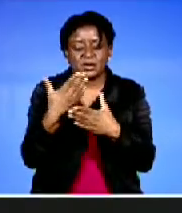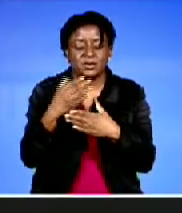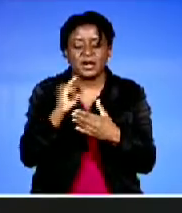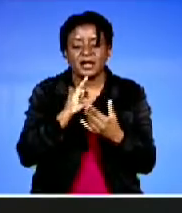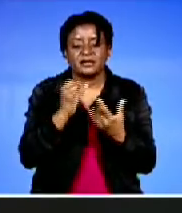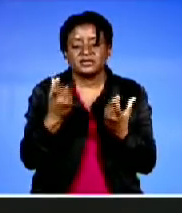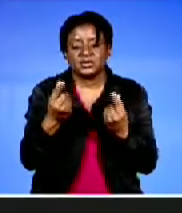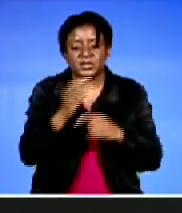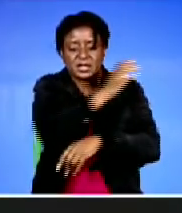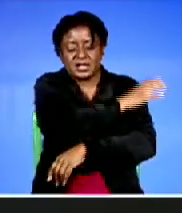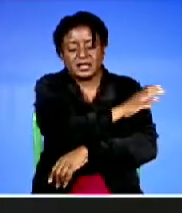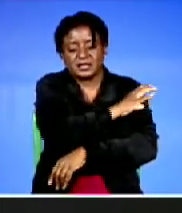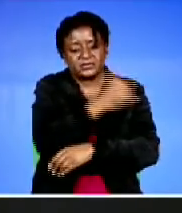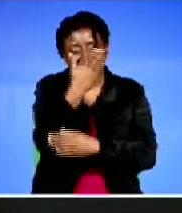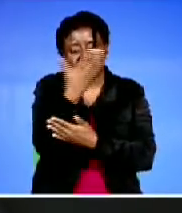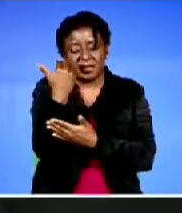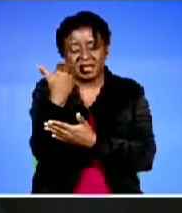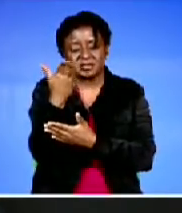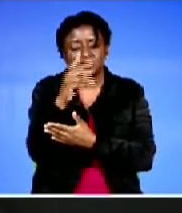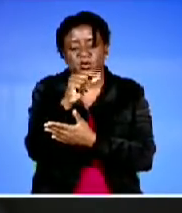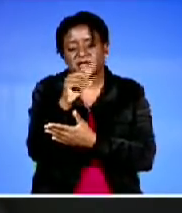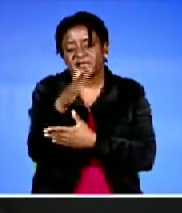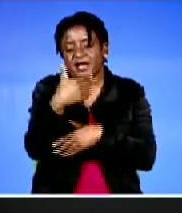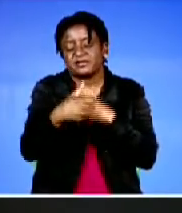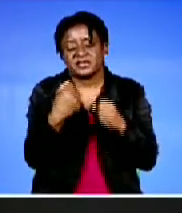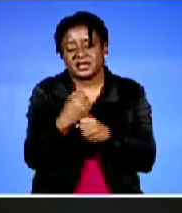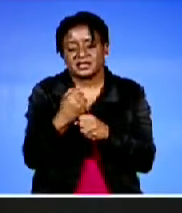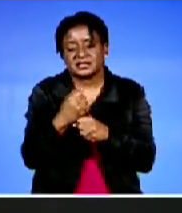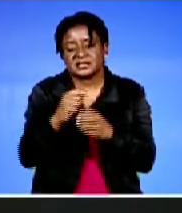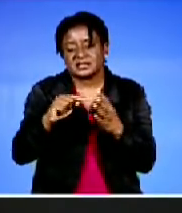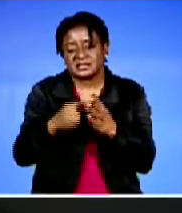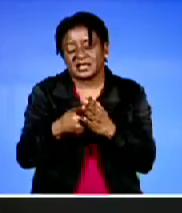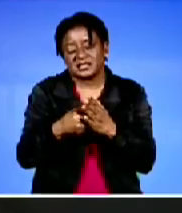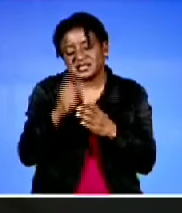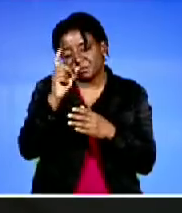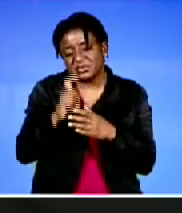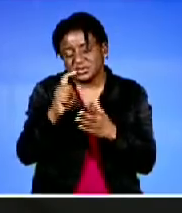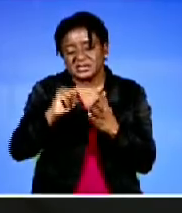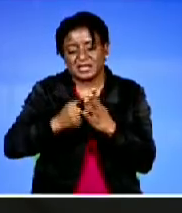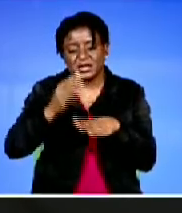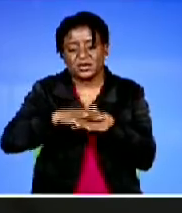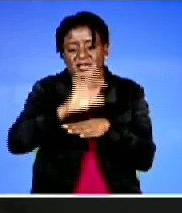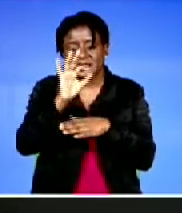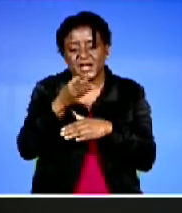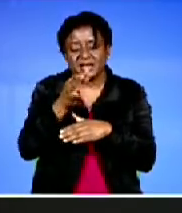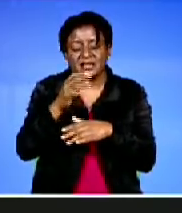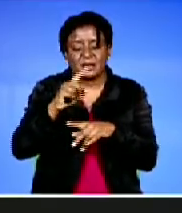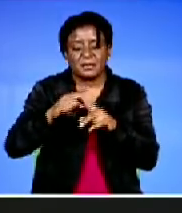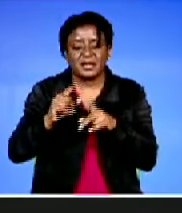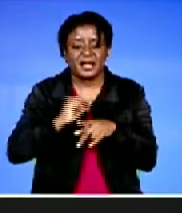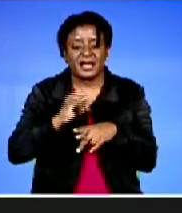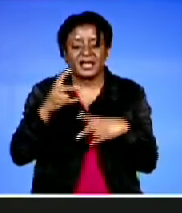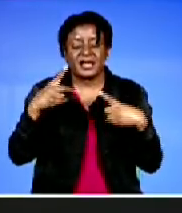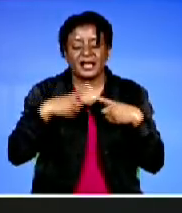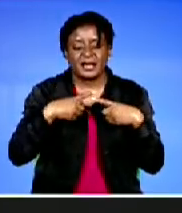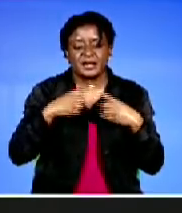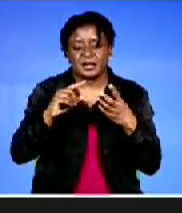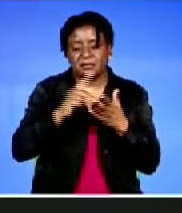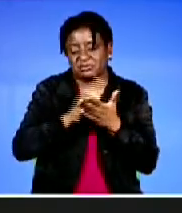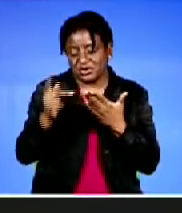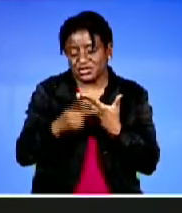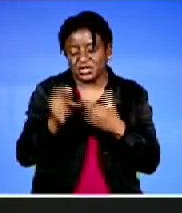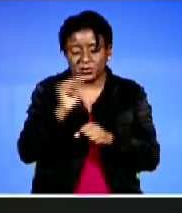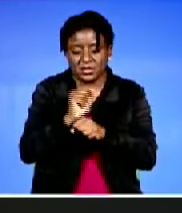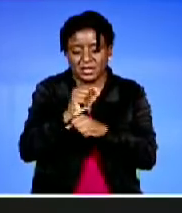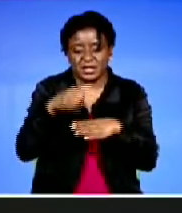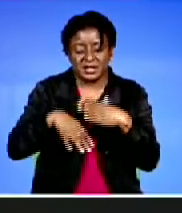years. The camp was supposed to start on the 9th, but I had some stuff to do. I had a project working in Freeport, so it'll